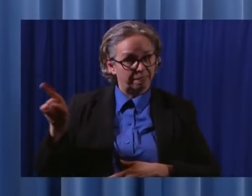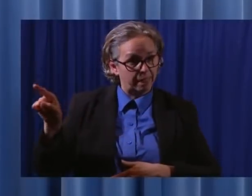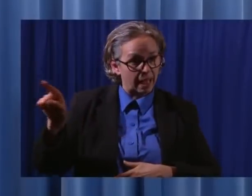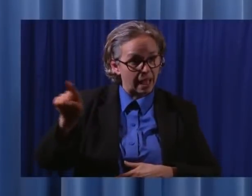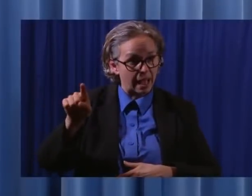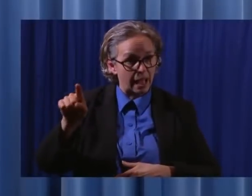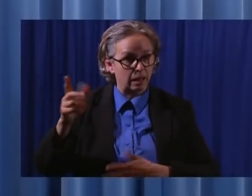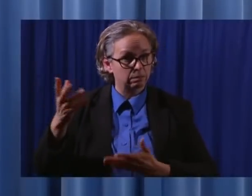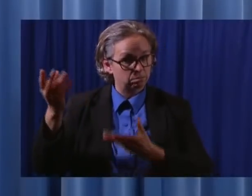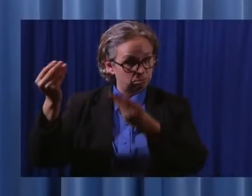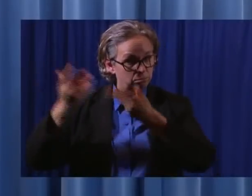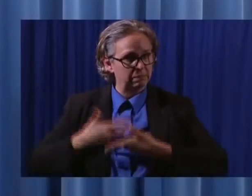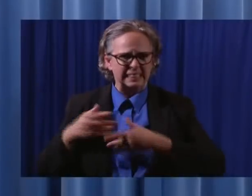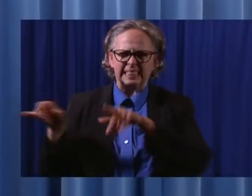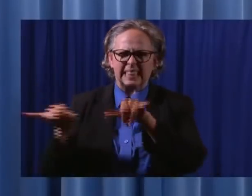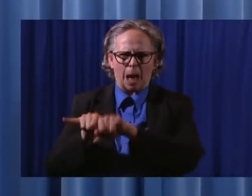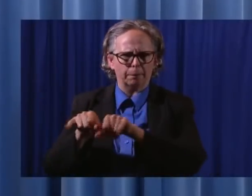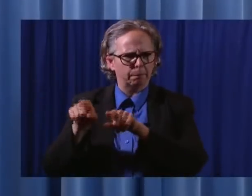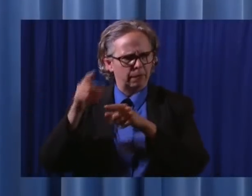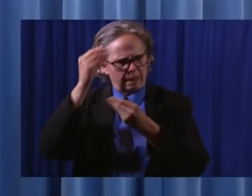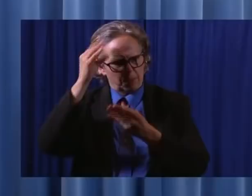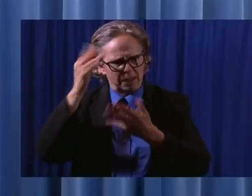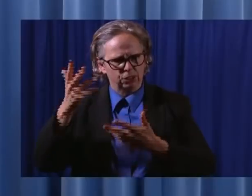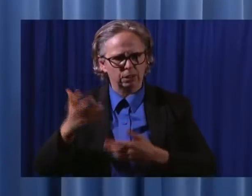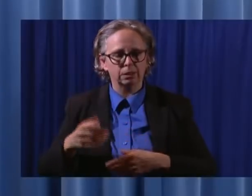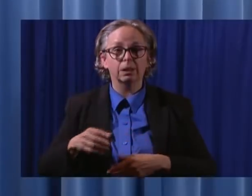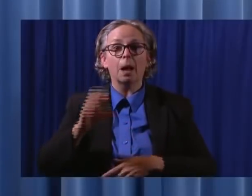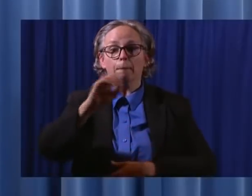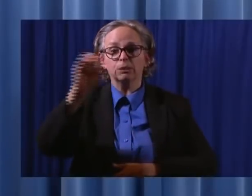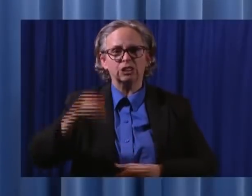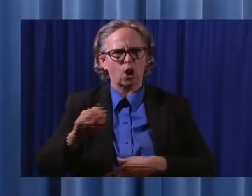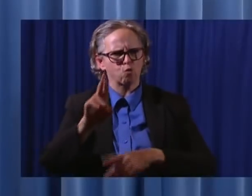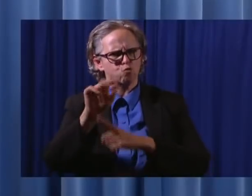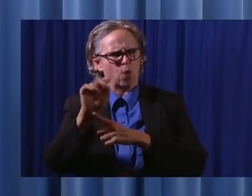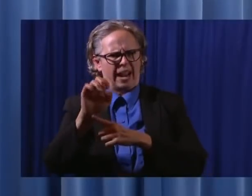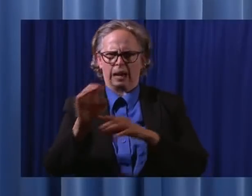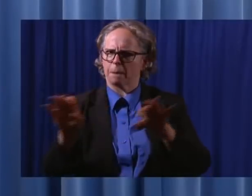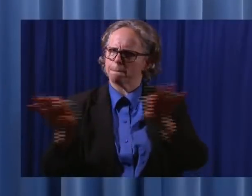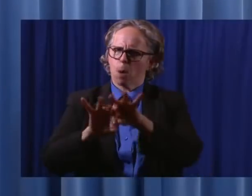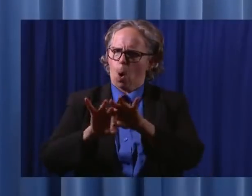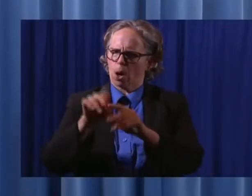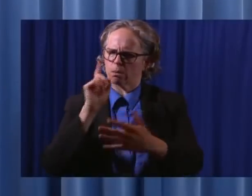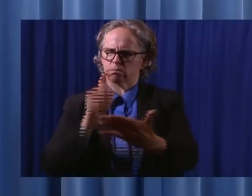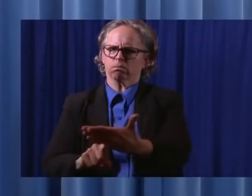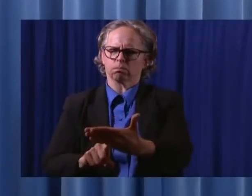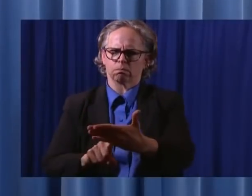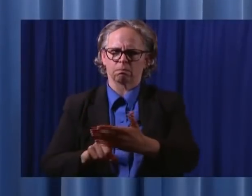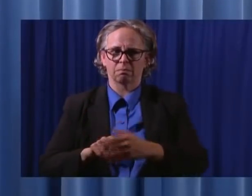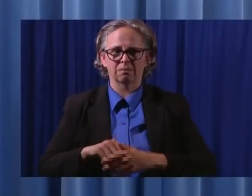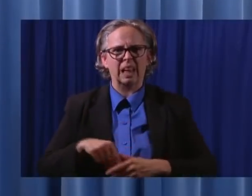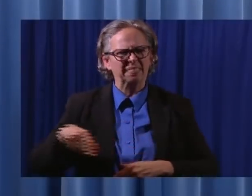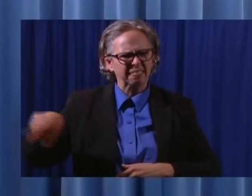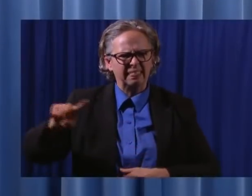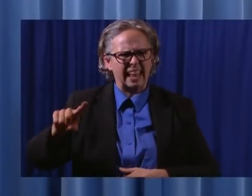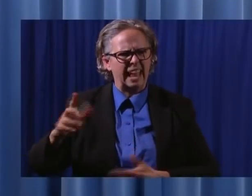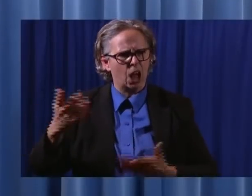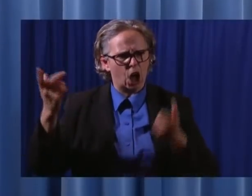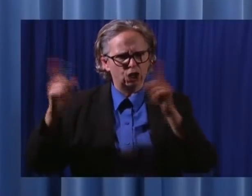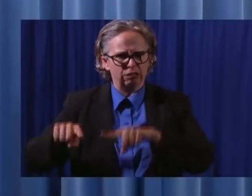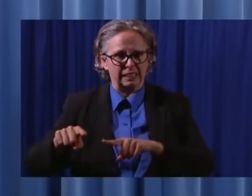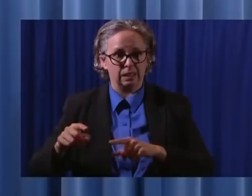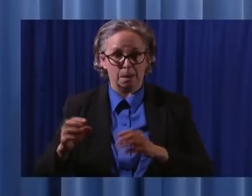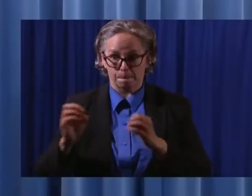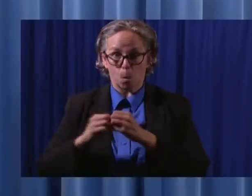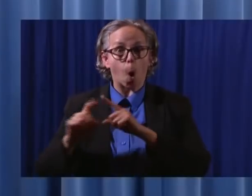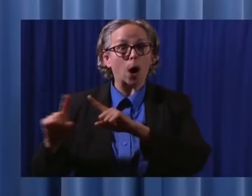because it's important, and everyone who I've talked to says that as you increase testing, you should have if